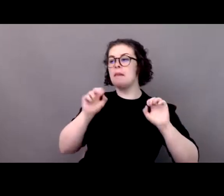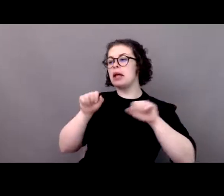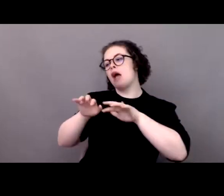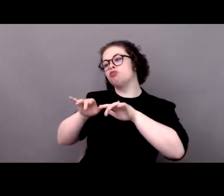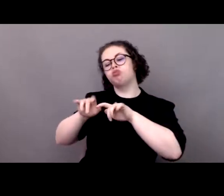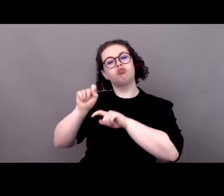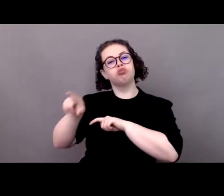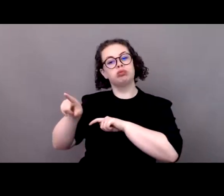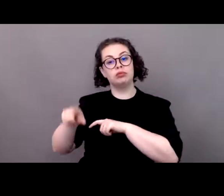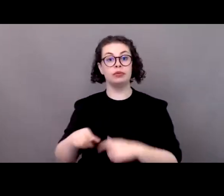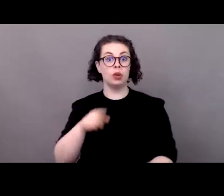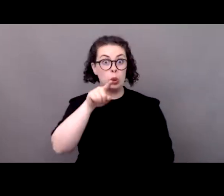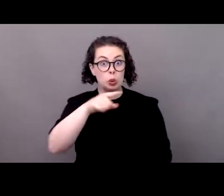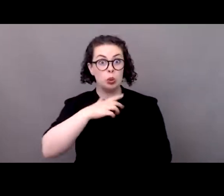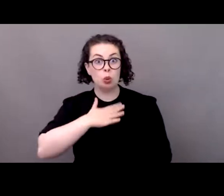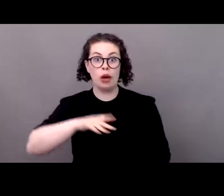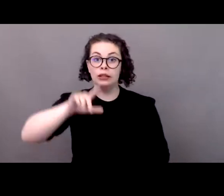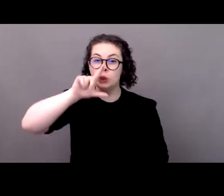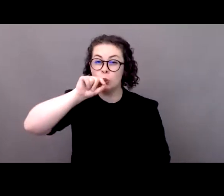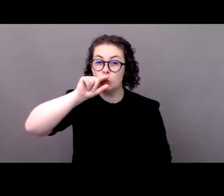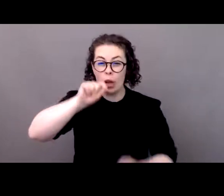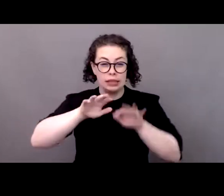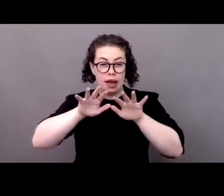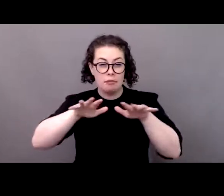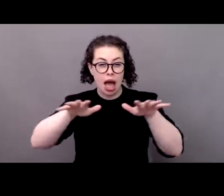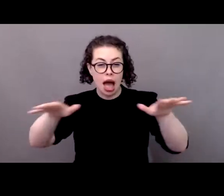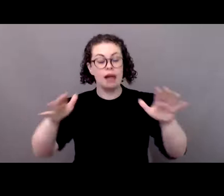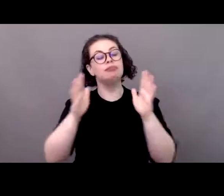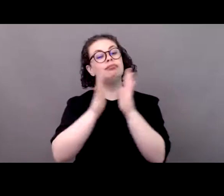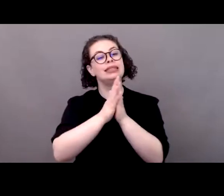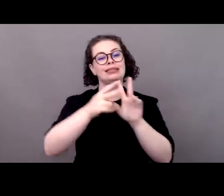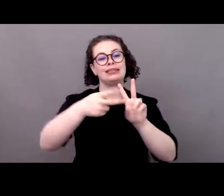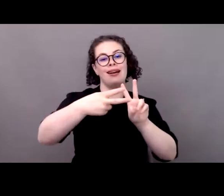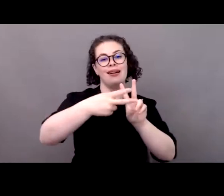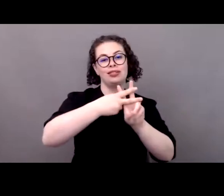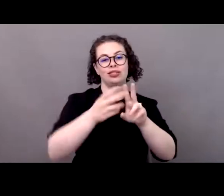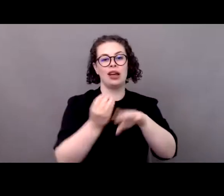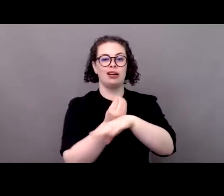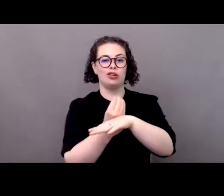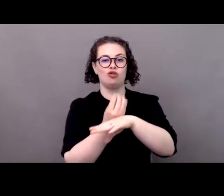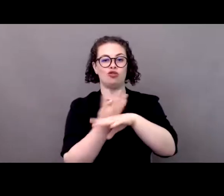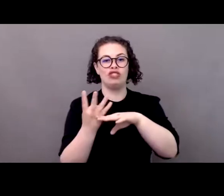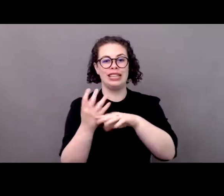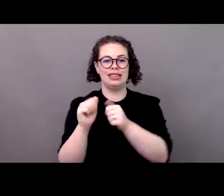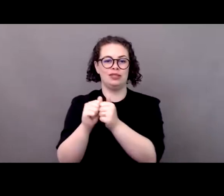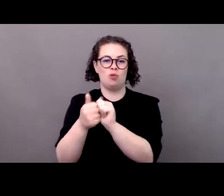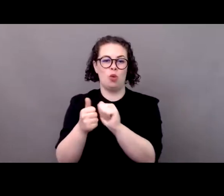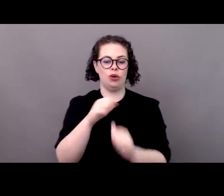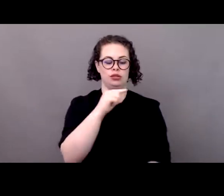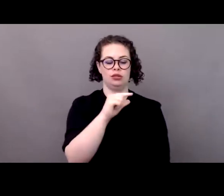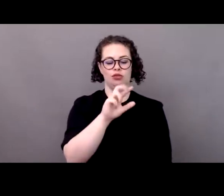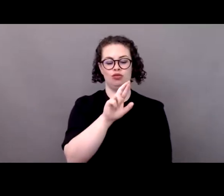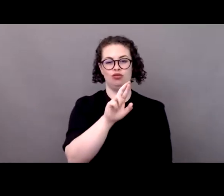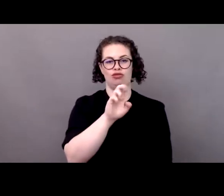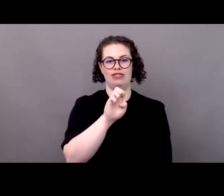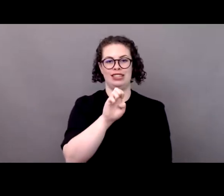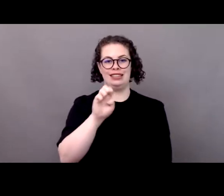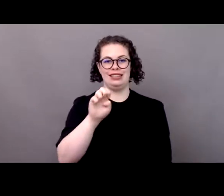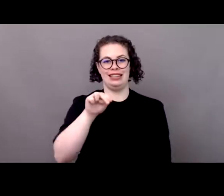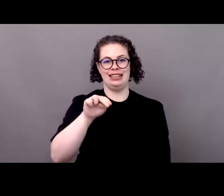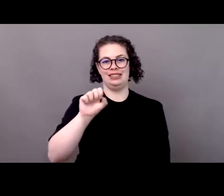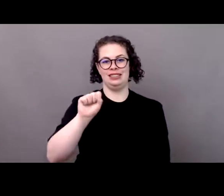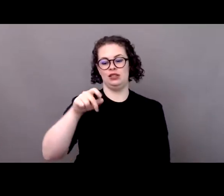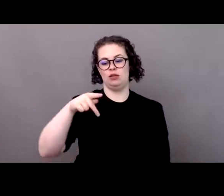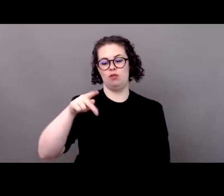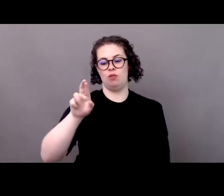want to tweet about this conference, please use the hashtag GreenSports with an S at the end.